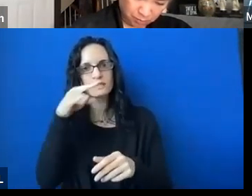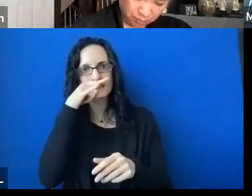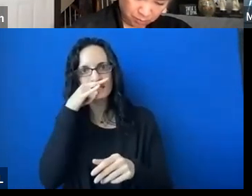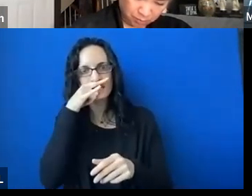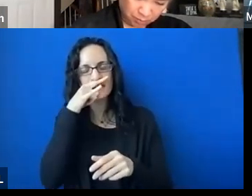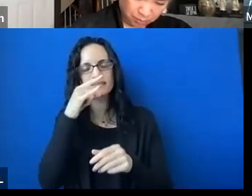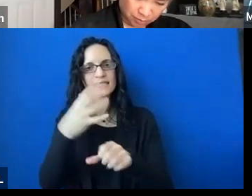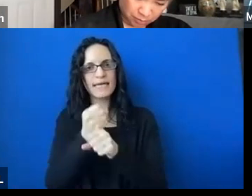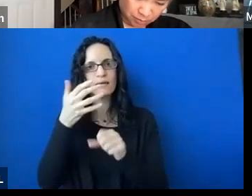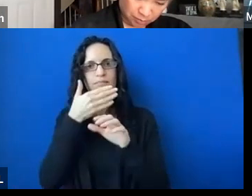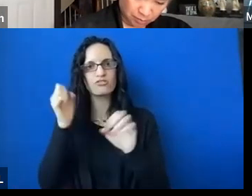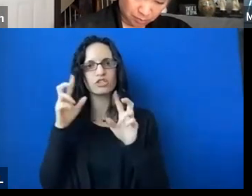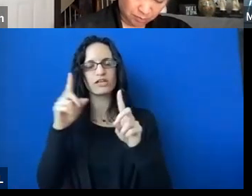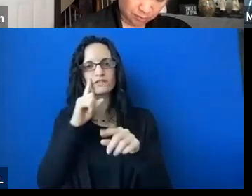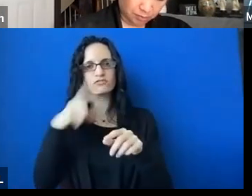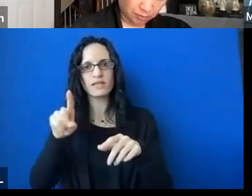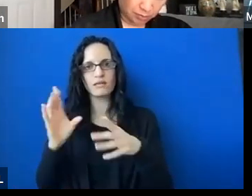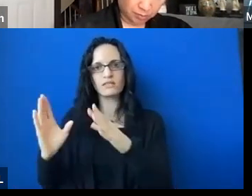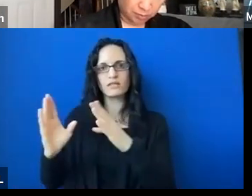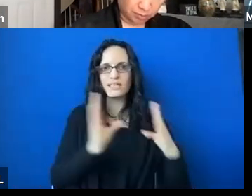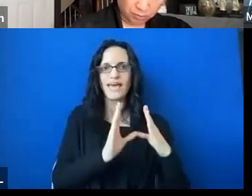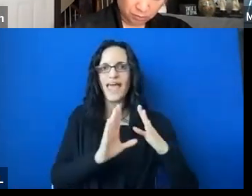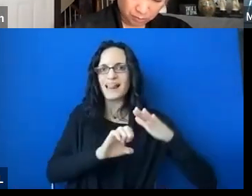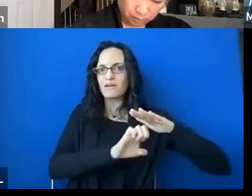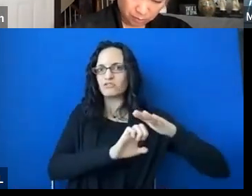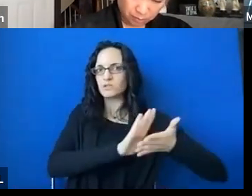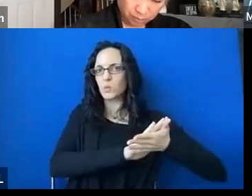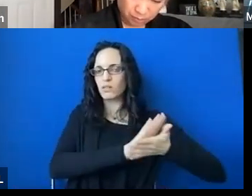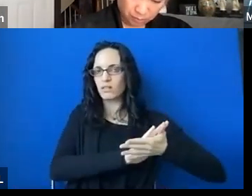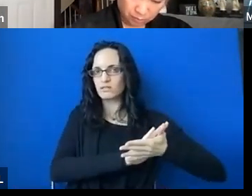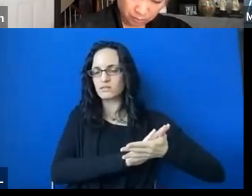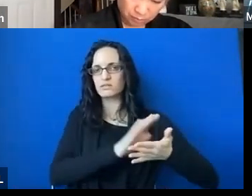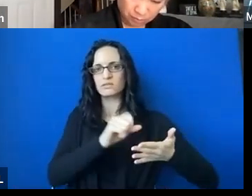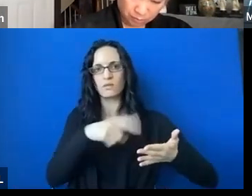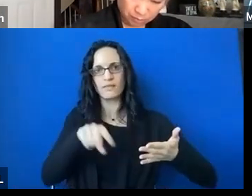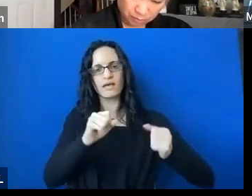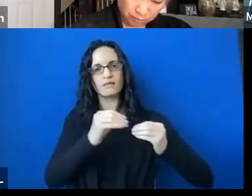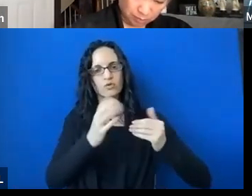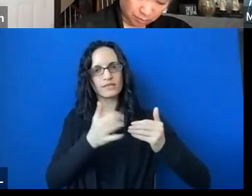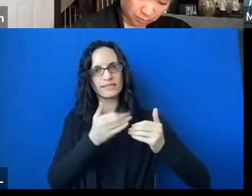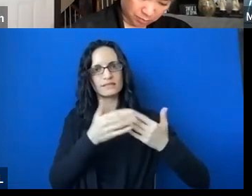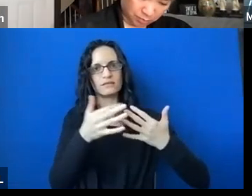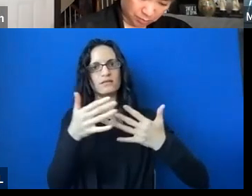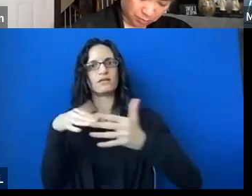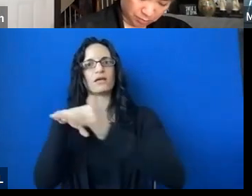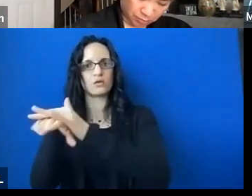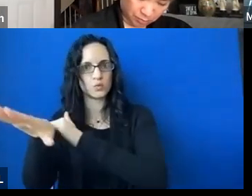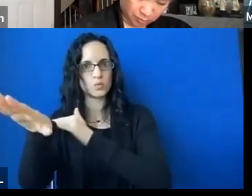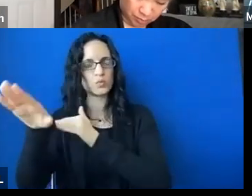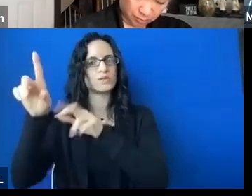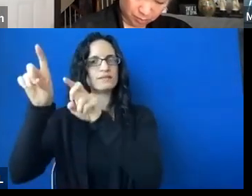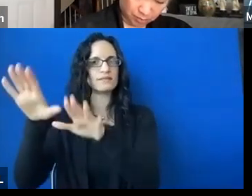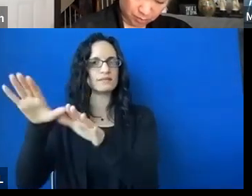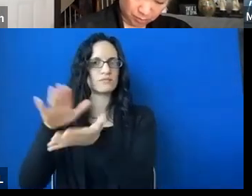better education for them in the elementary schools so they can be more easily to get into the